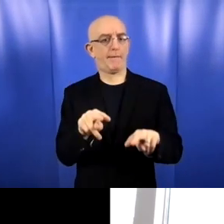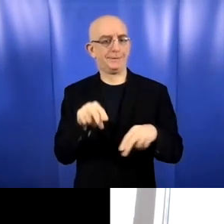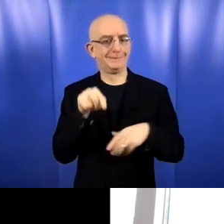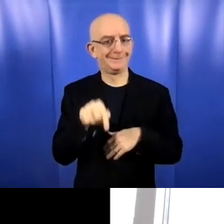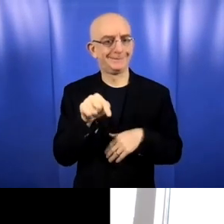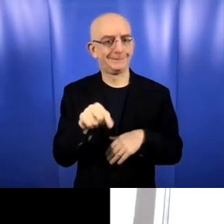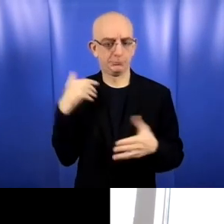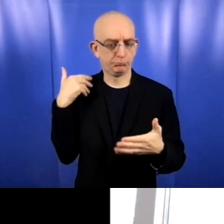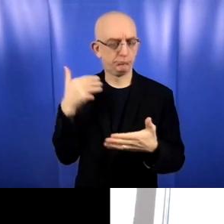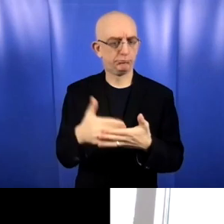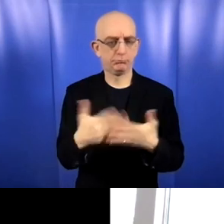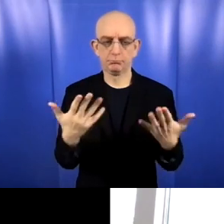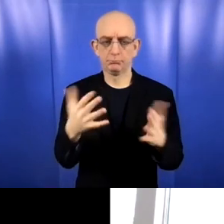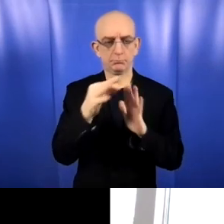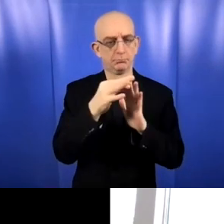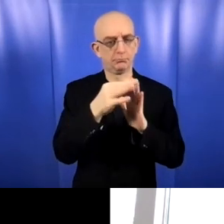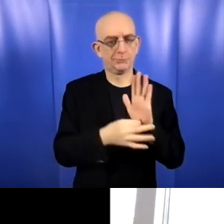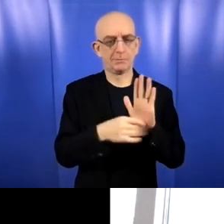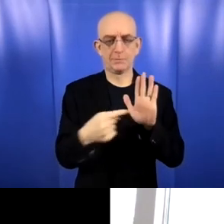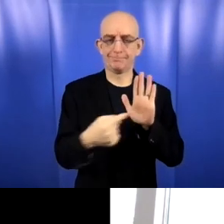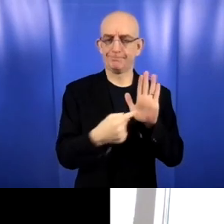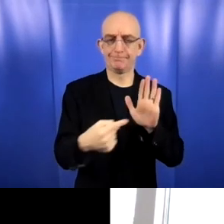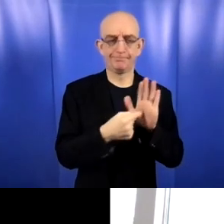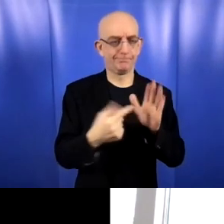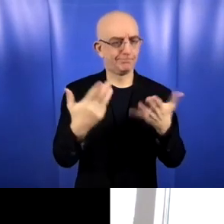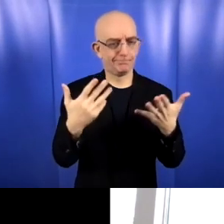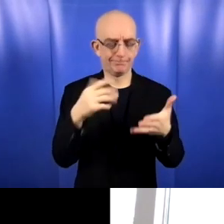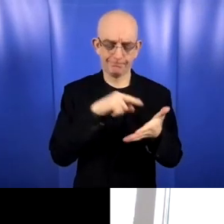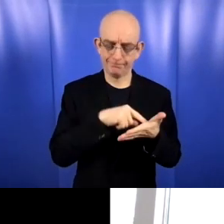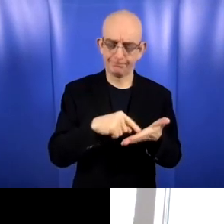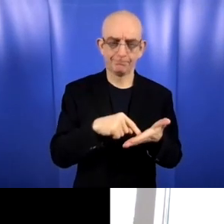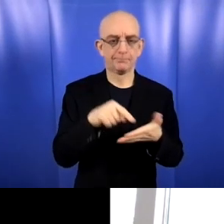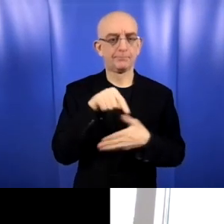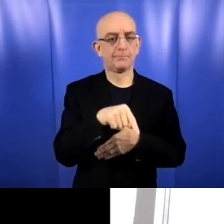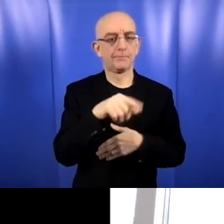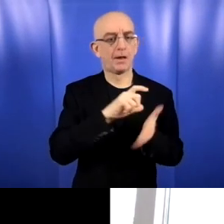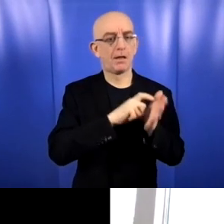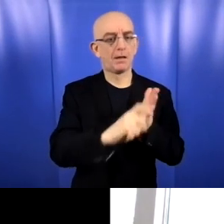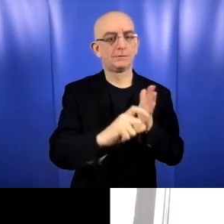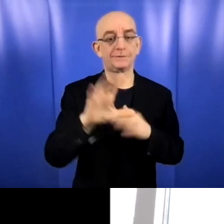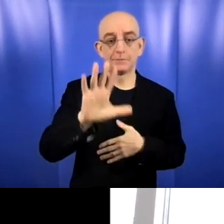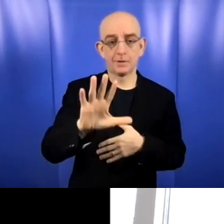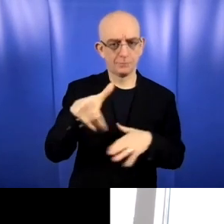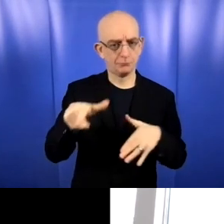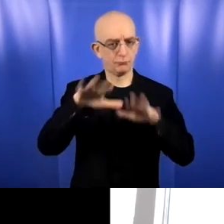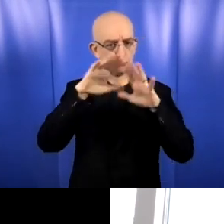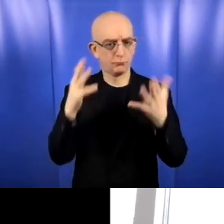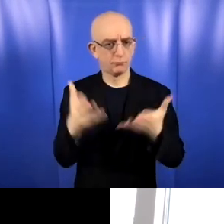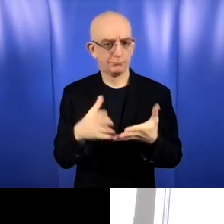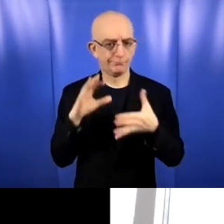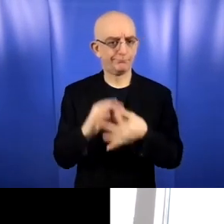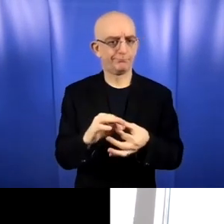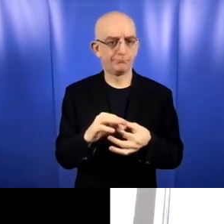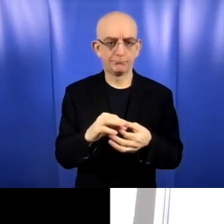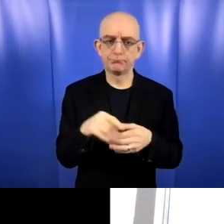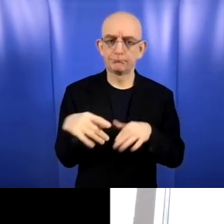access to rights to refugees from all relevant bodies of law. These principles remain relevant even if the context